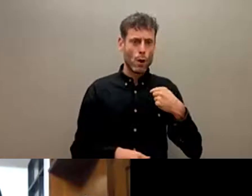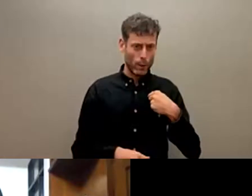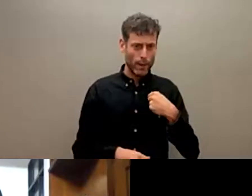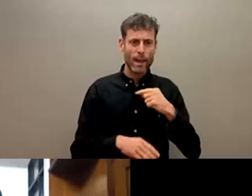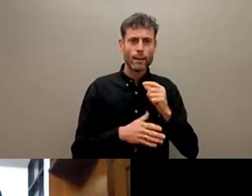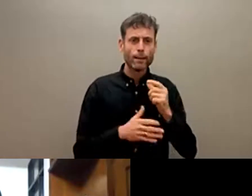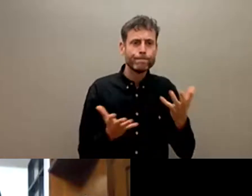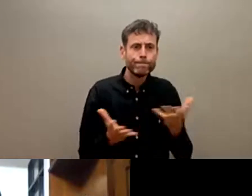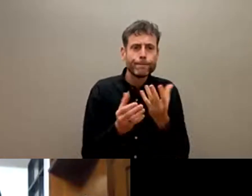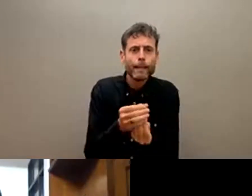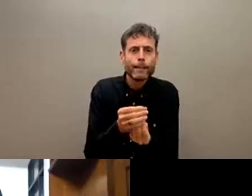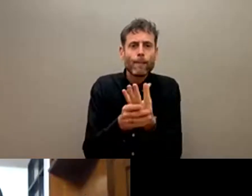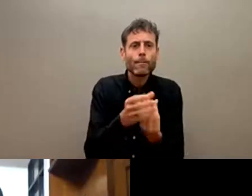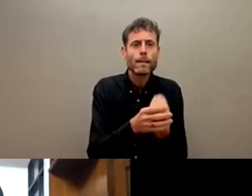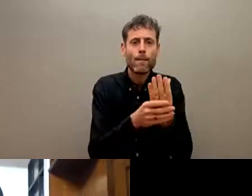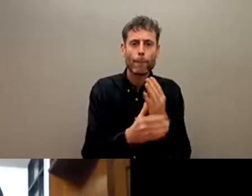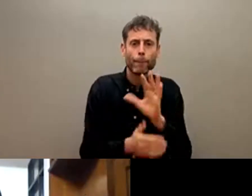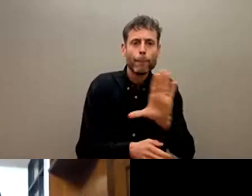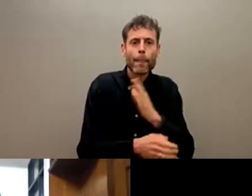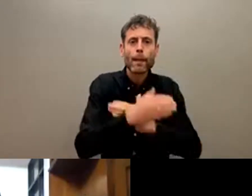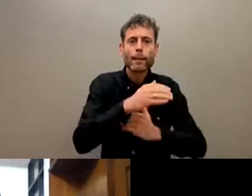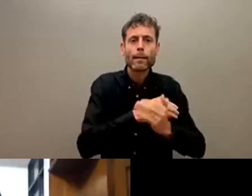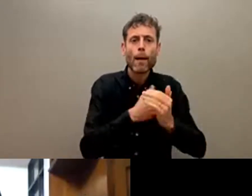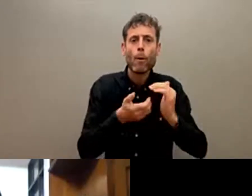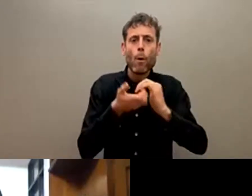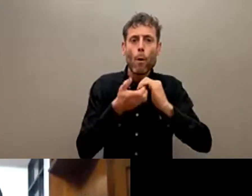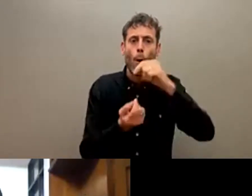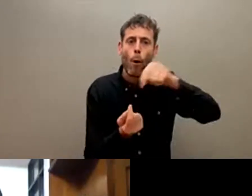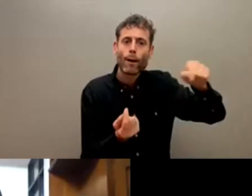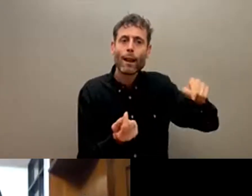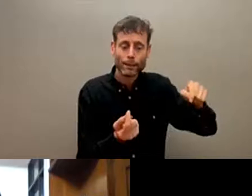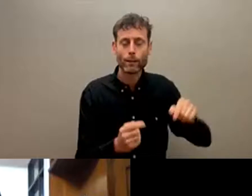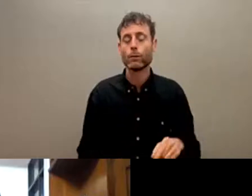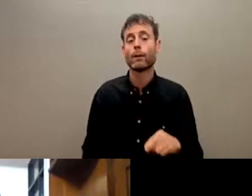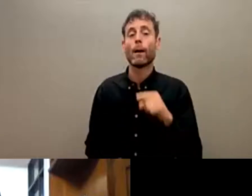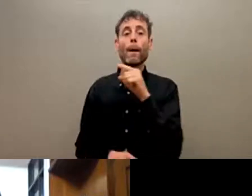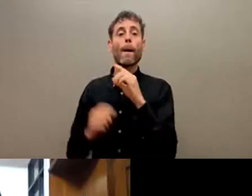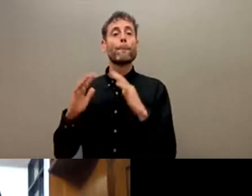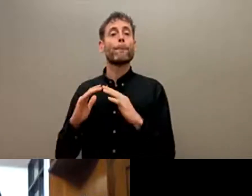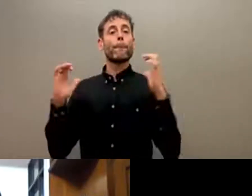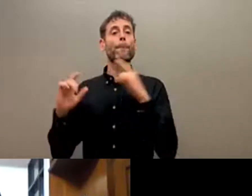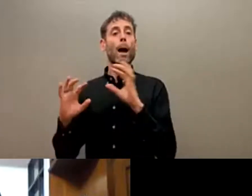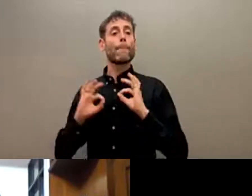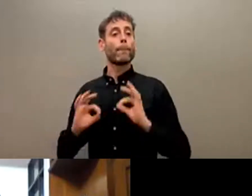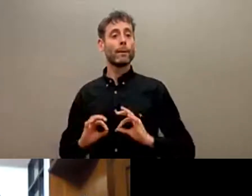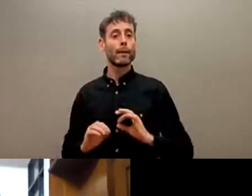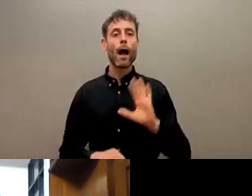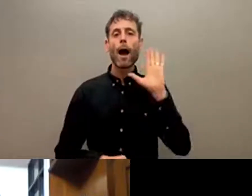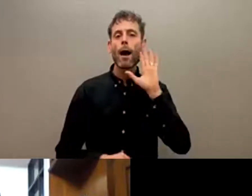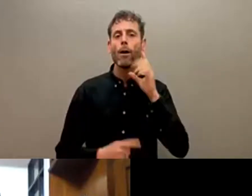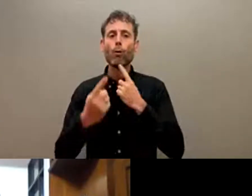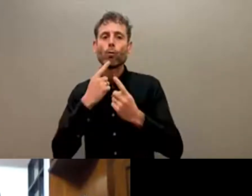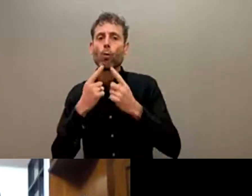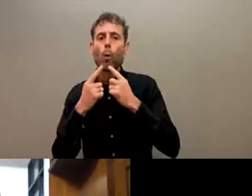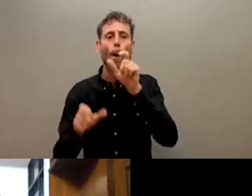When the parliamentarians went to the district level, to the grassroots level, to collect the opinion